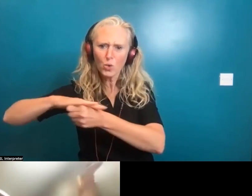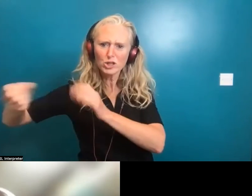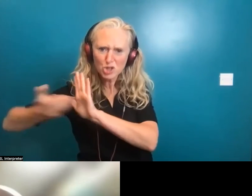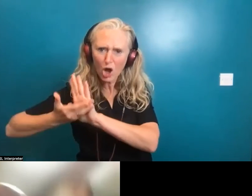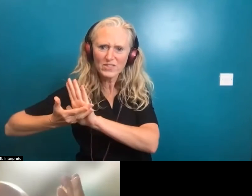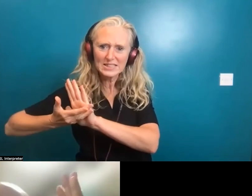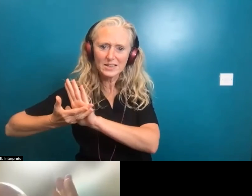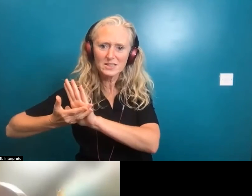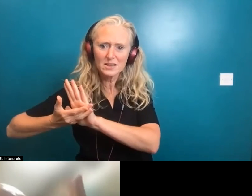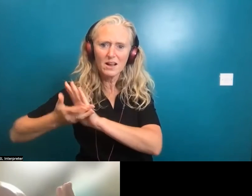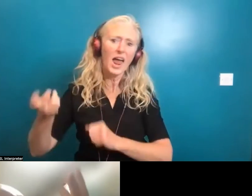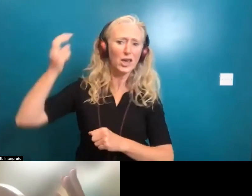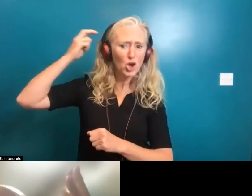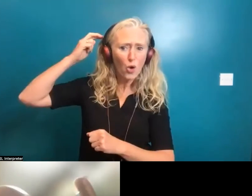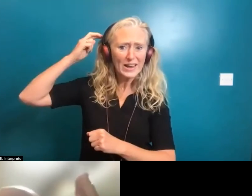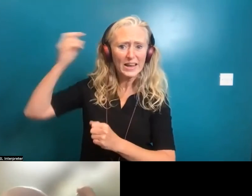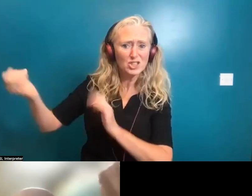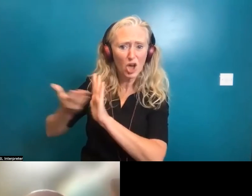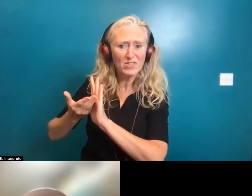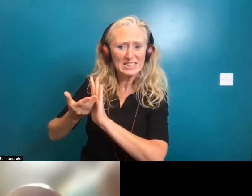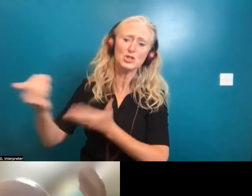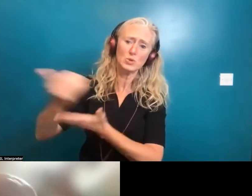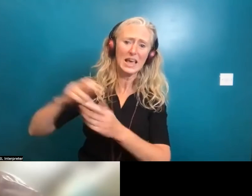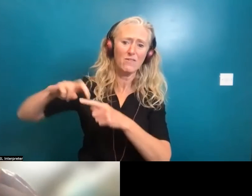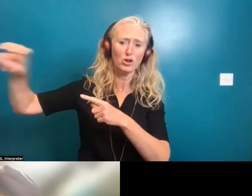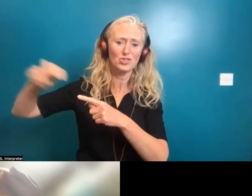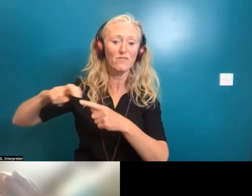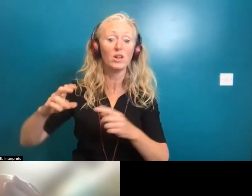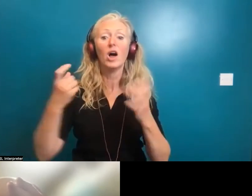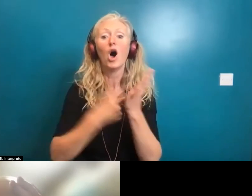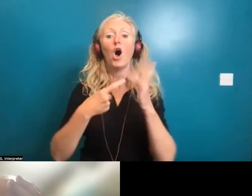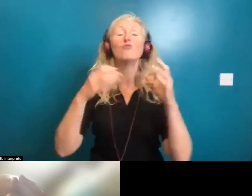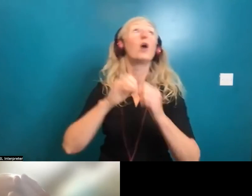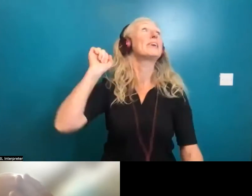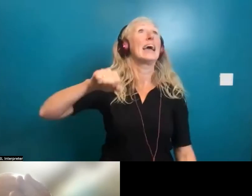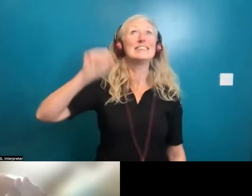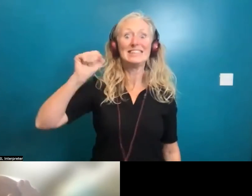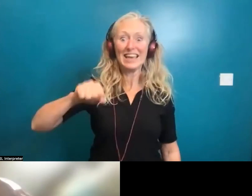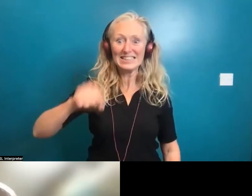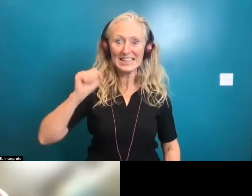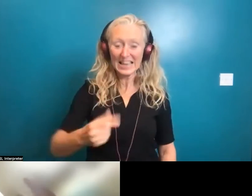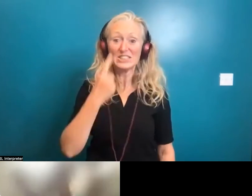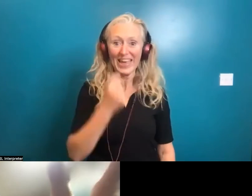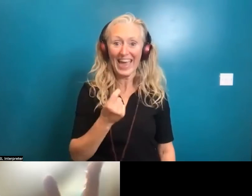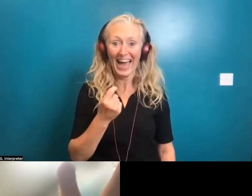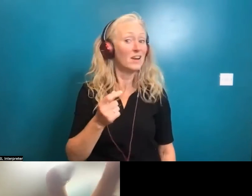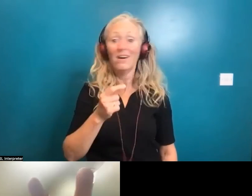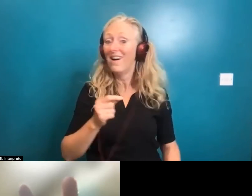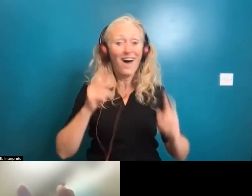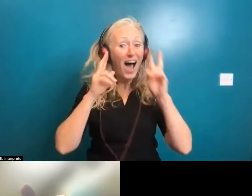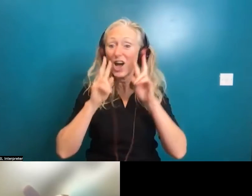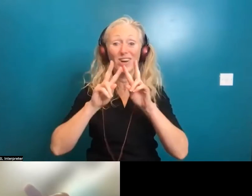travel? Definitely. Please, we literally cannot see every child with Usher in the country. Our